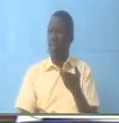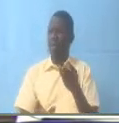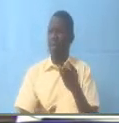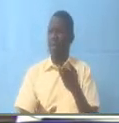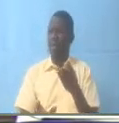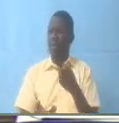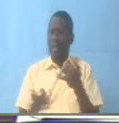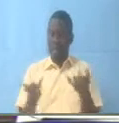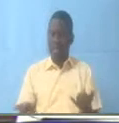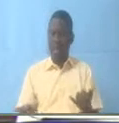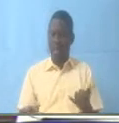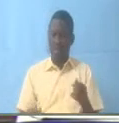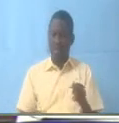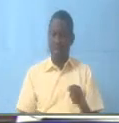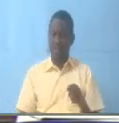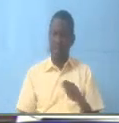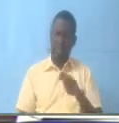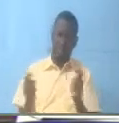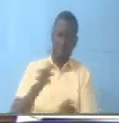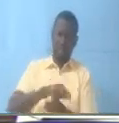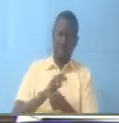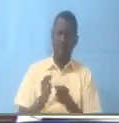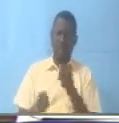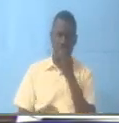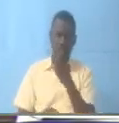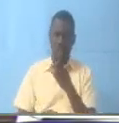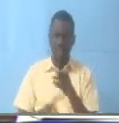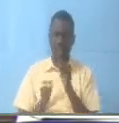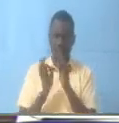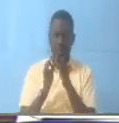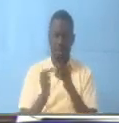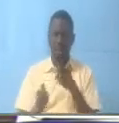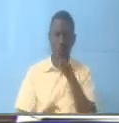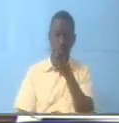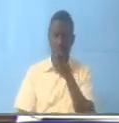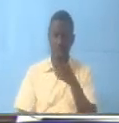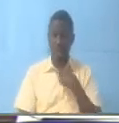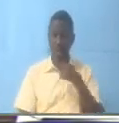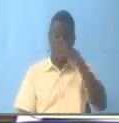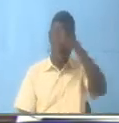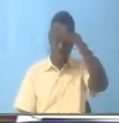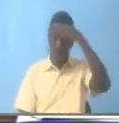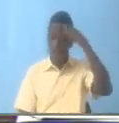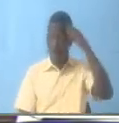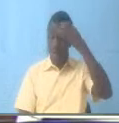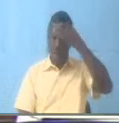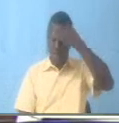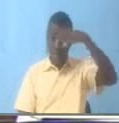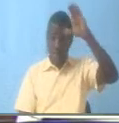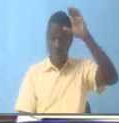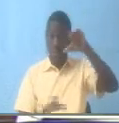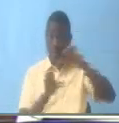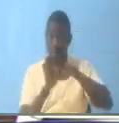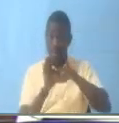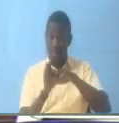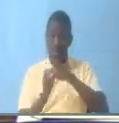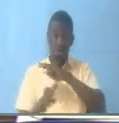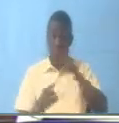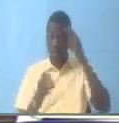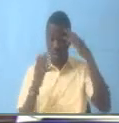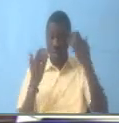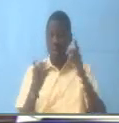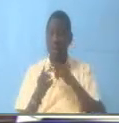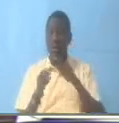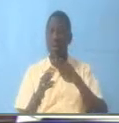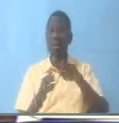now you're telling us that you, as a commission, did not want to draw from that particular inference that what above will mean. But